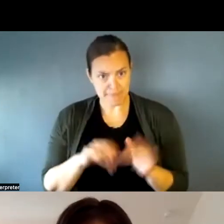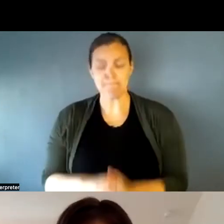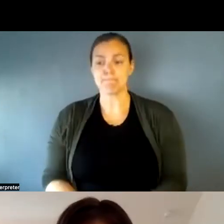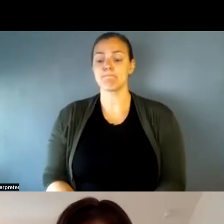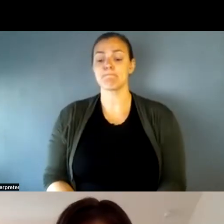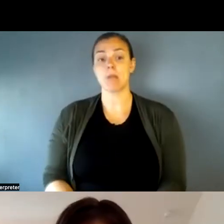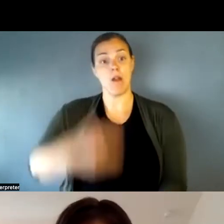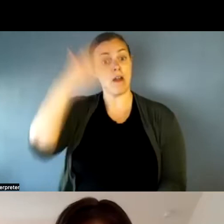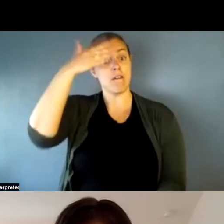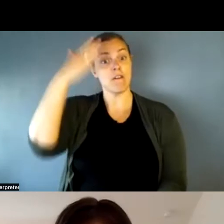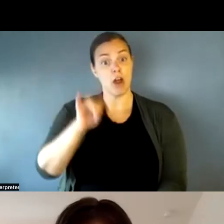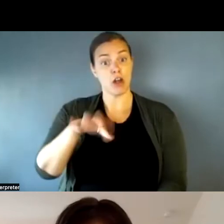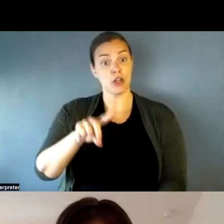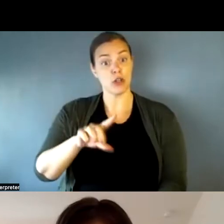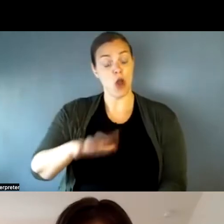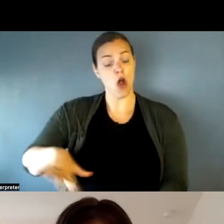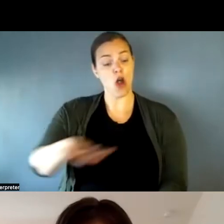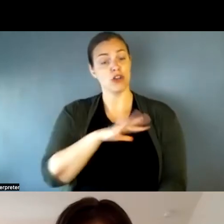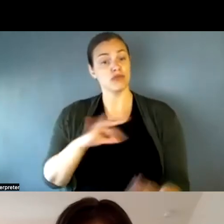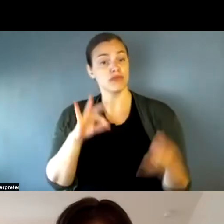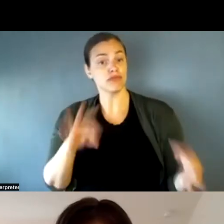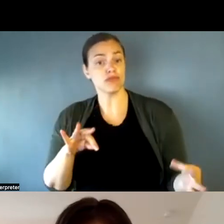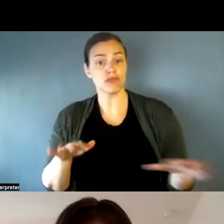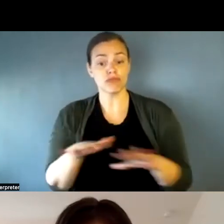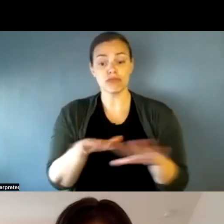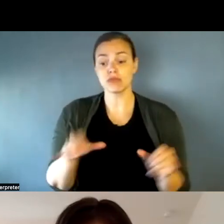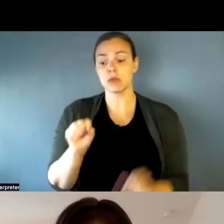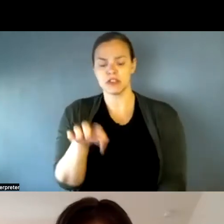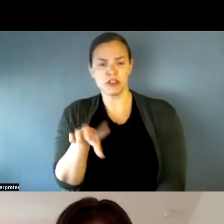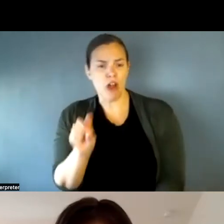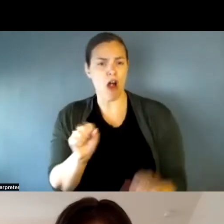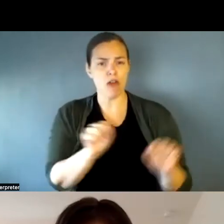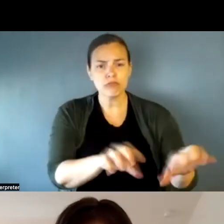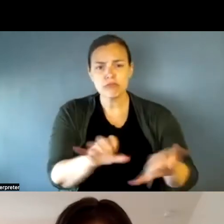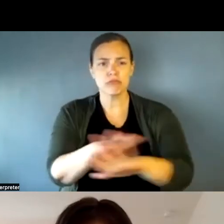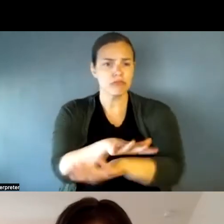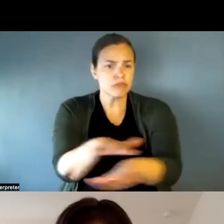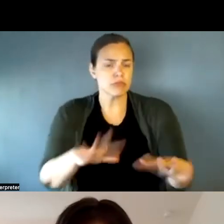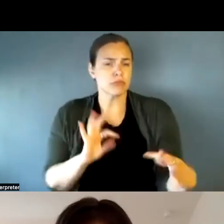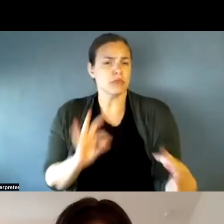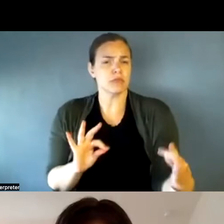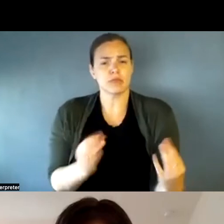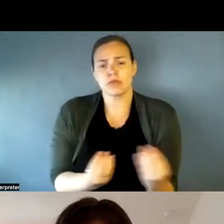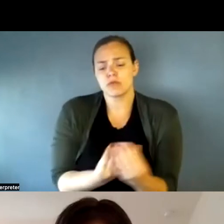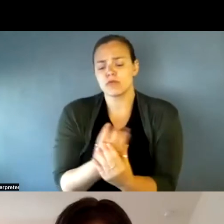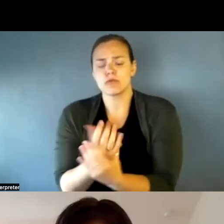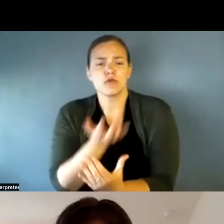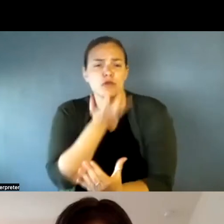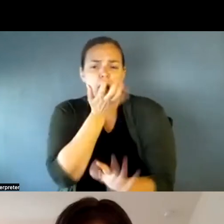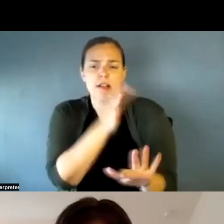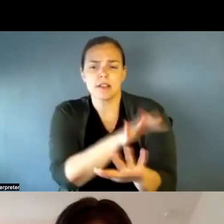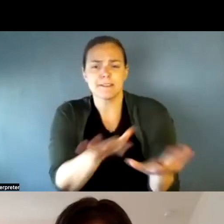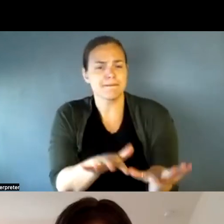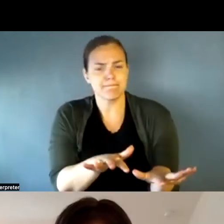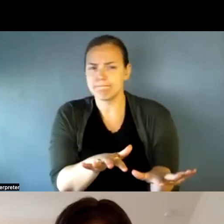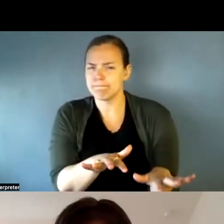front yard that they keep perfectly landscaped with sod, and it's perfect grass, that doesn't seem